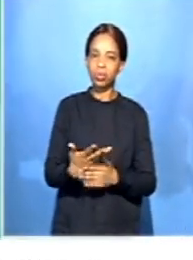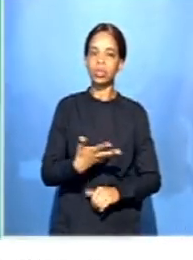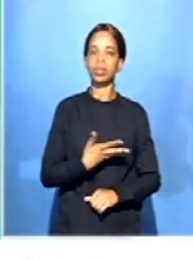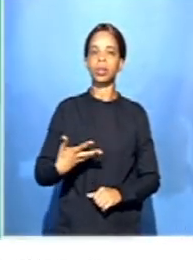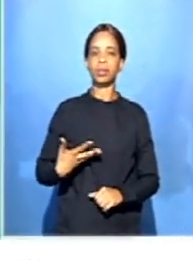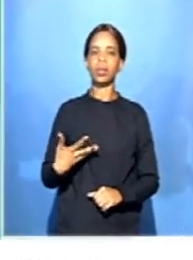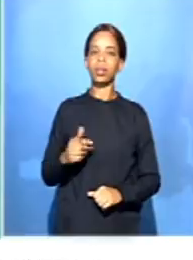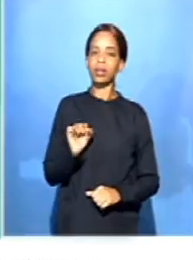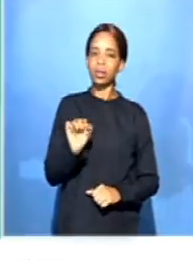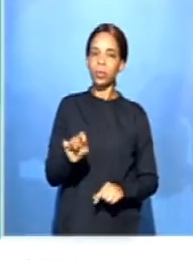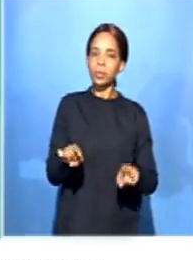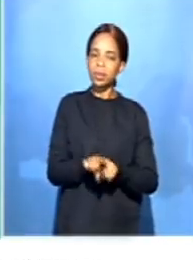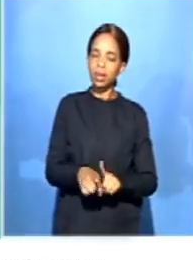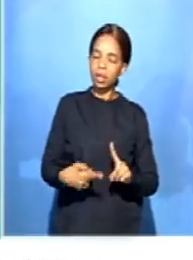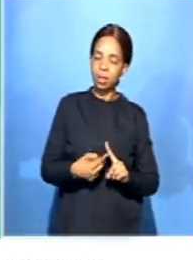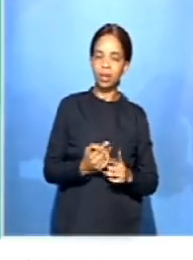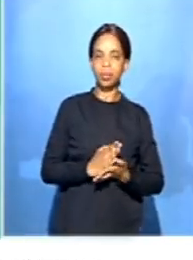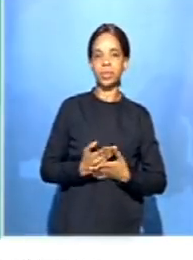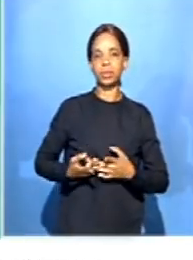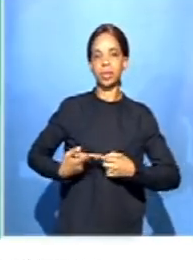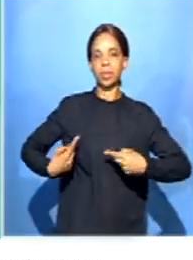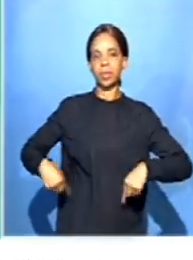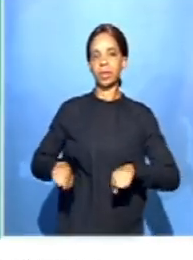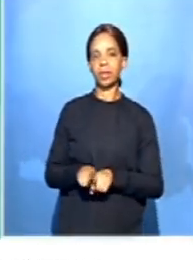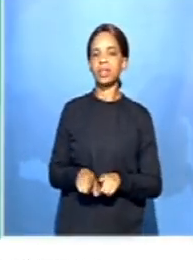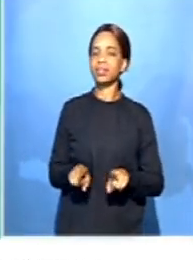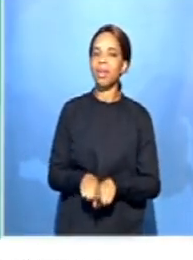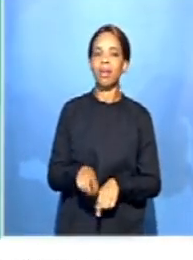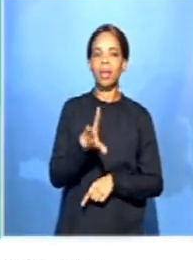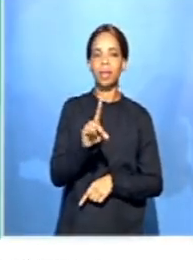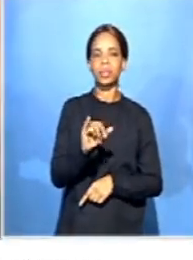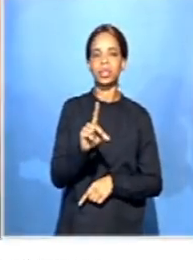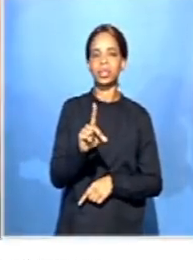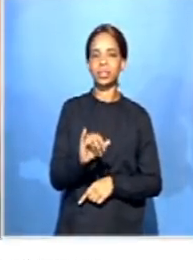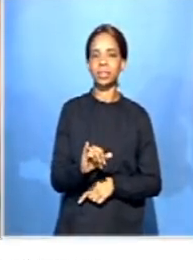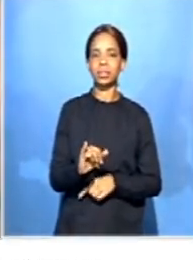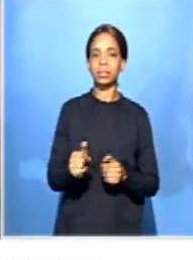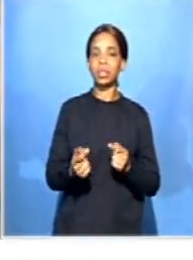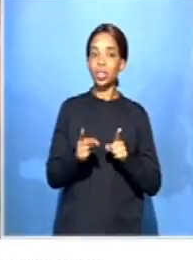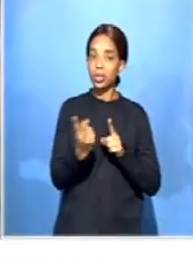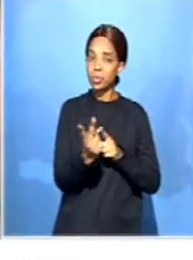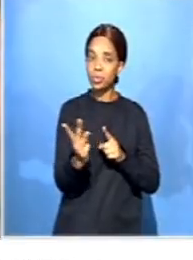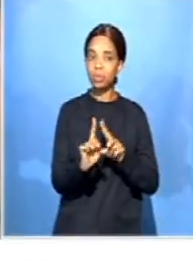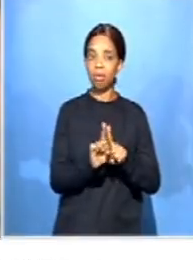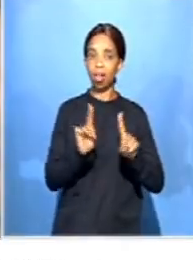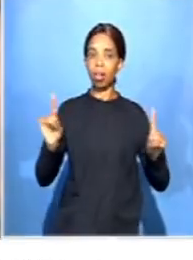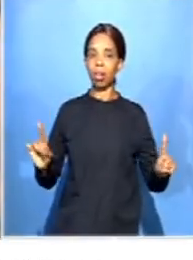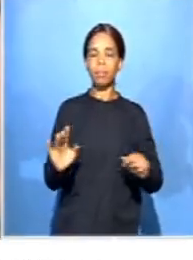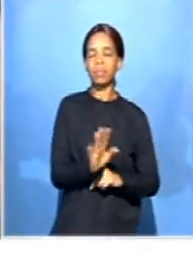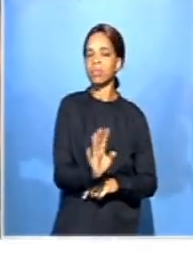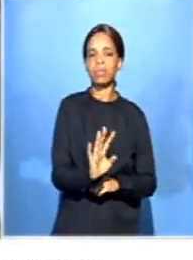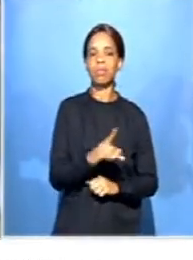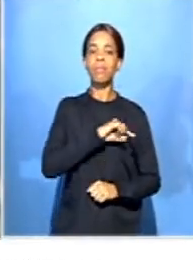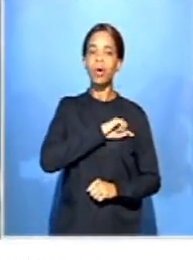didi ke re lo se ka balalatlha bana baka le ntse le tshwareletse gore mo modimong ka gore mo baroma ya bontsha baroma